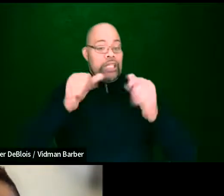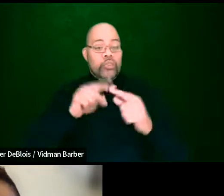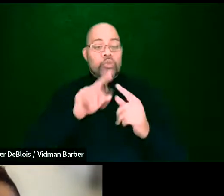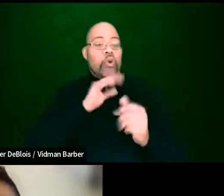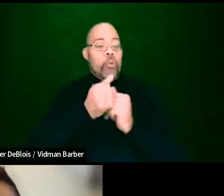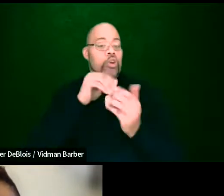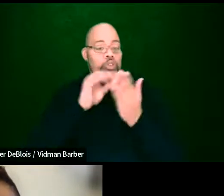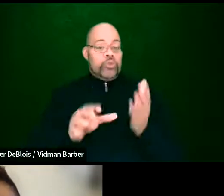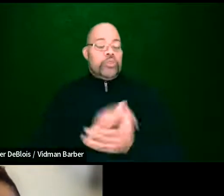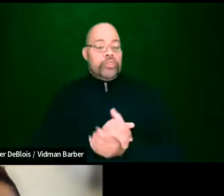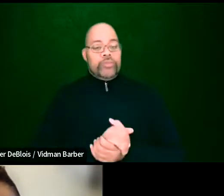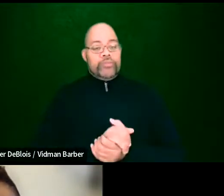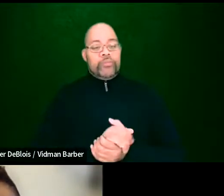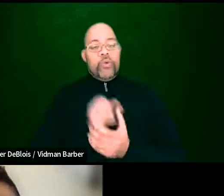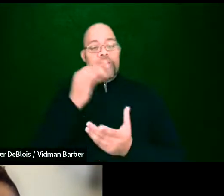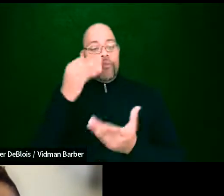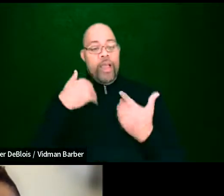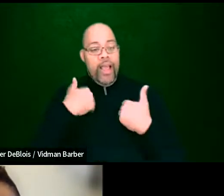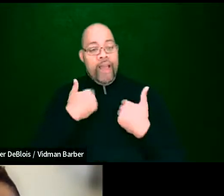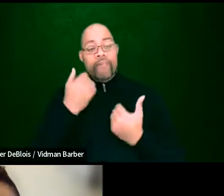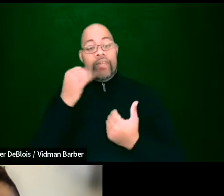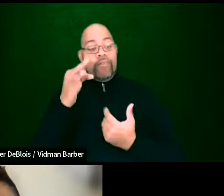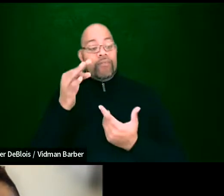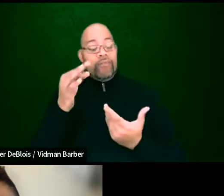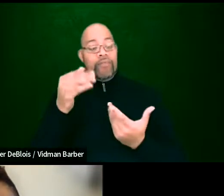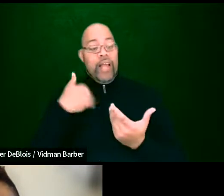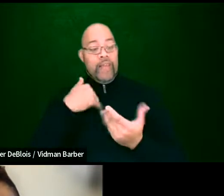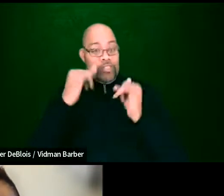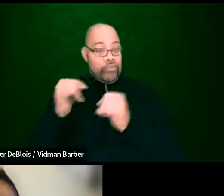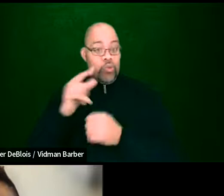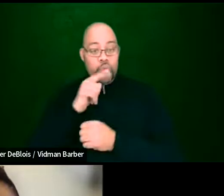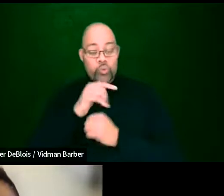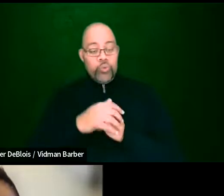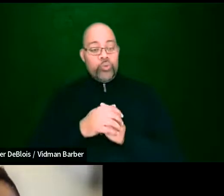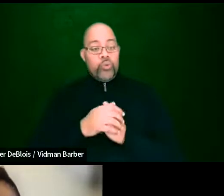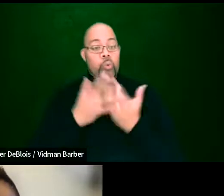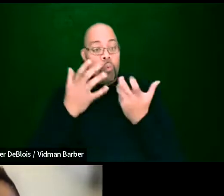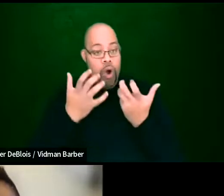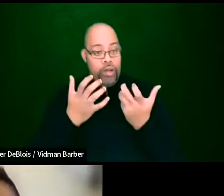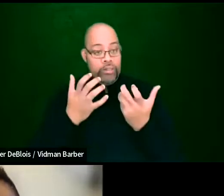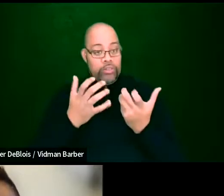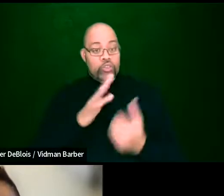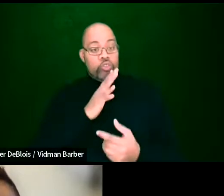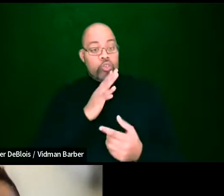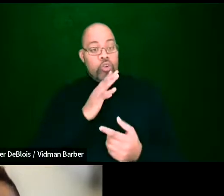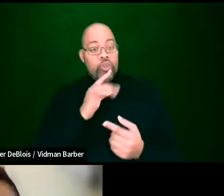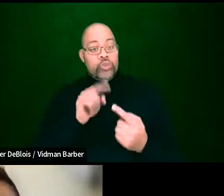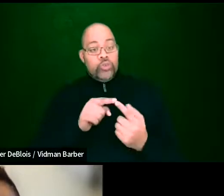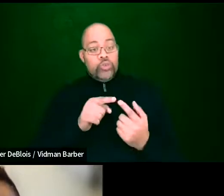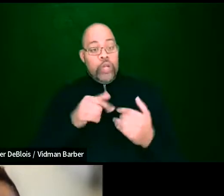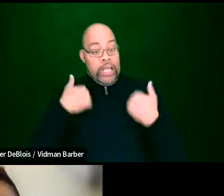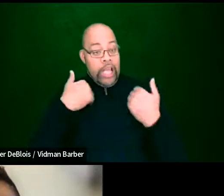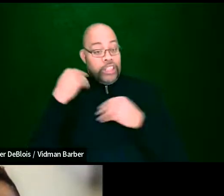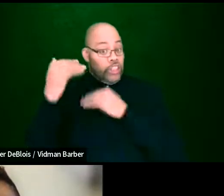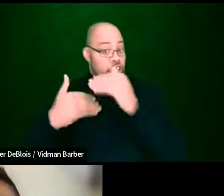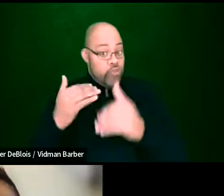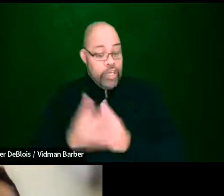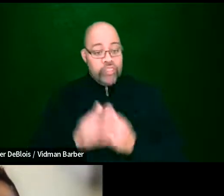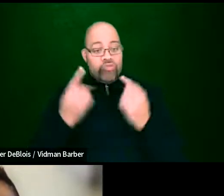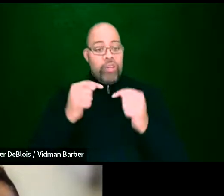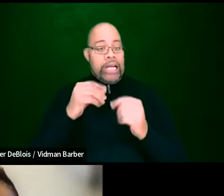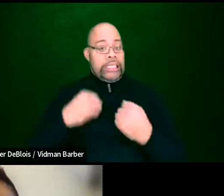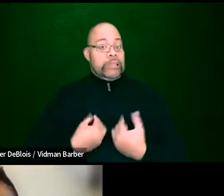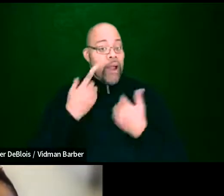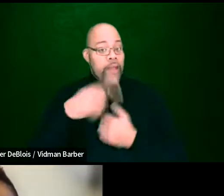to our students. So if there are individuals who would like to talk to the younger generation and try to